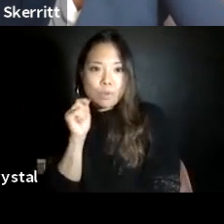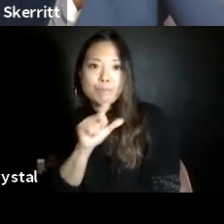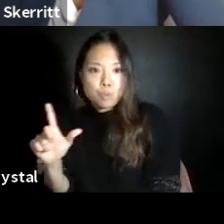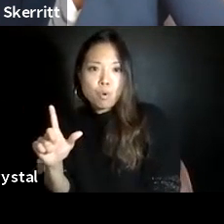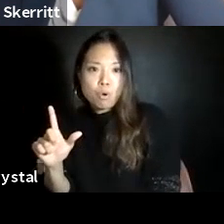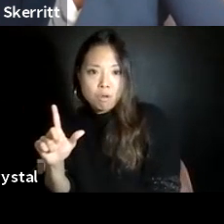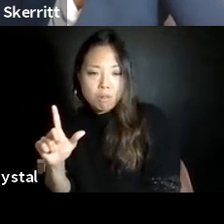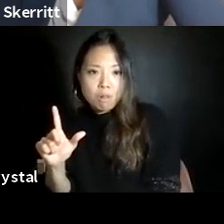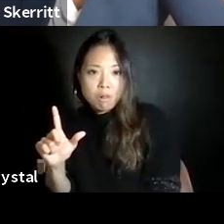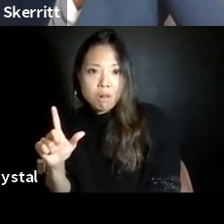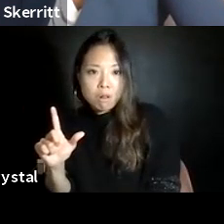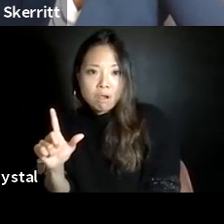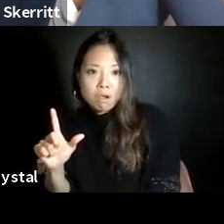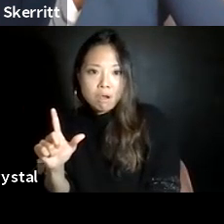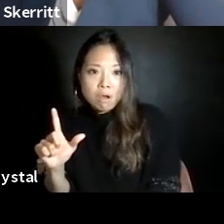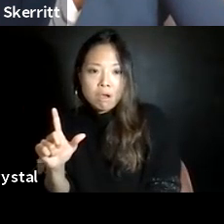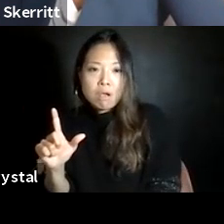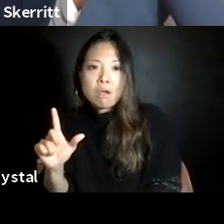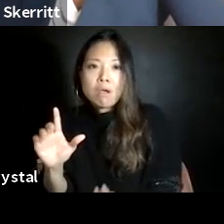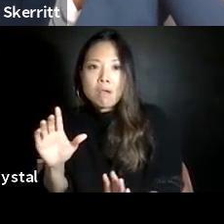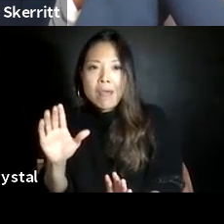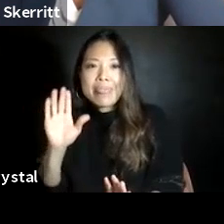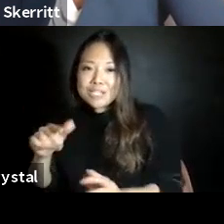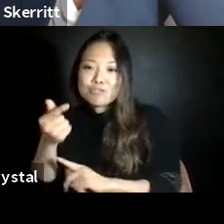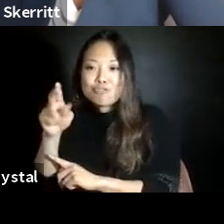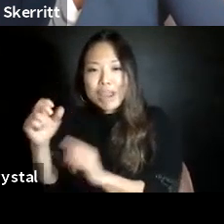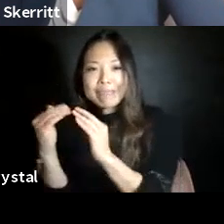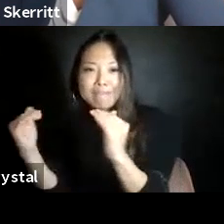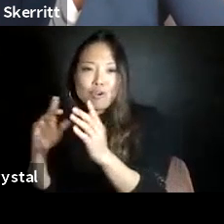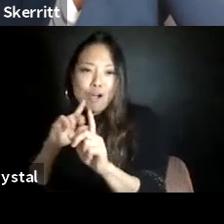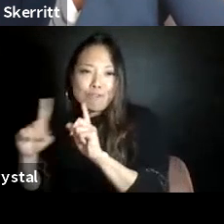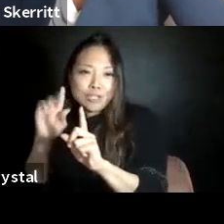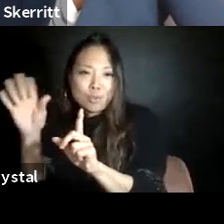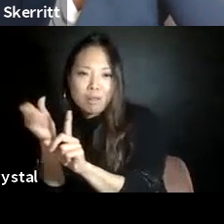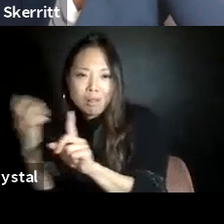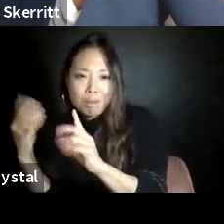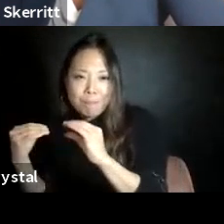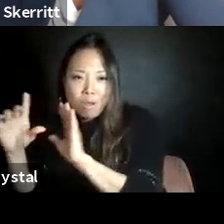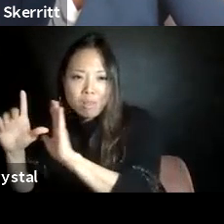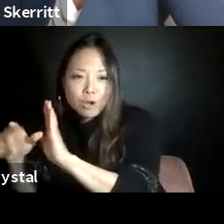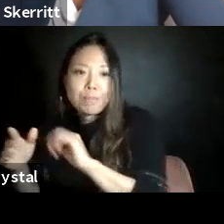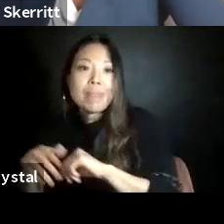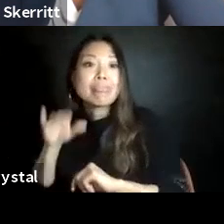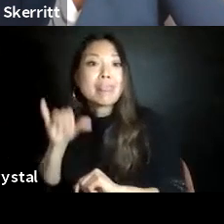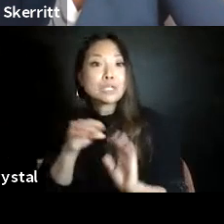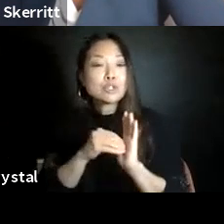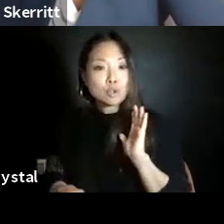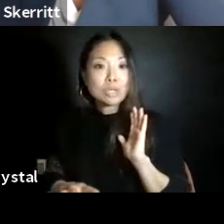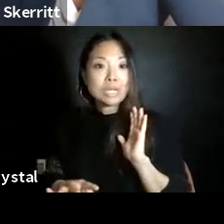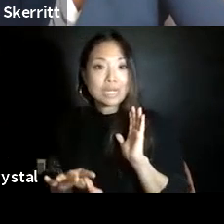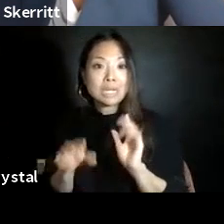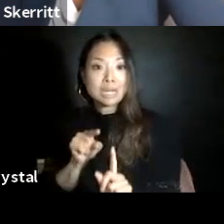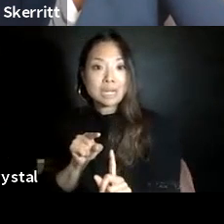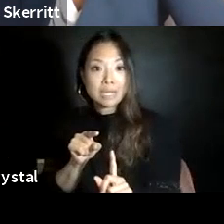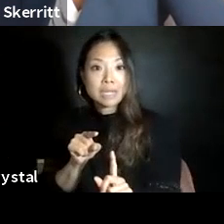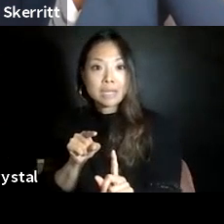you know, and we'll get to that in a moment, but the student would have to be at or